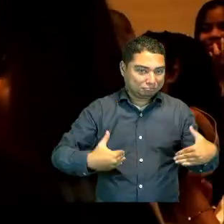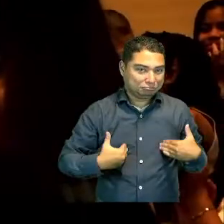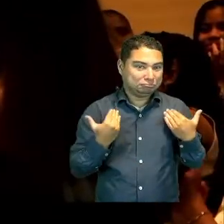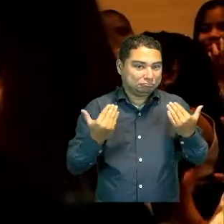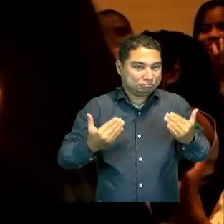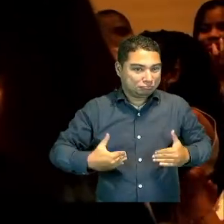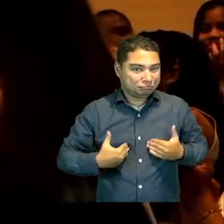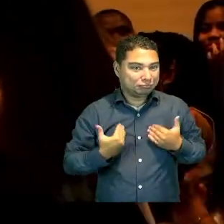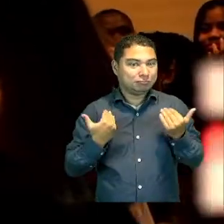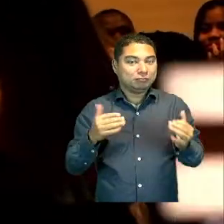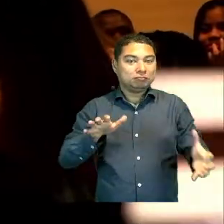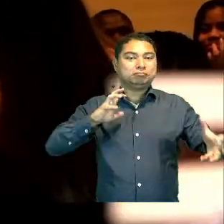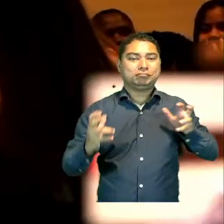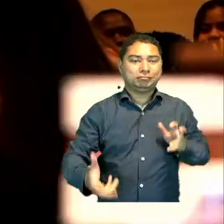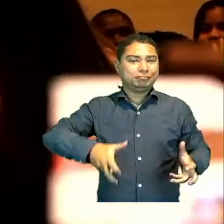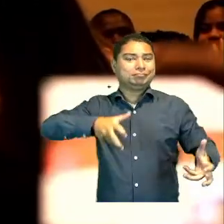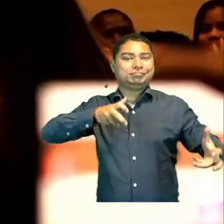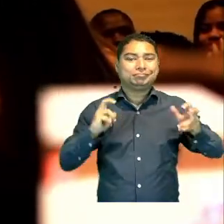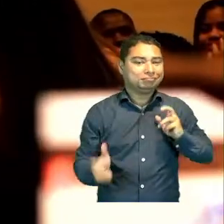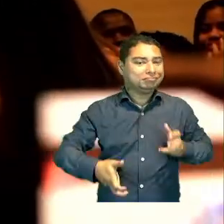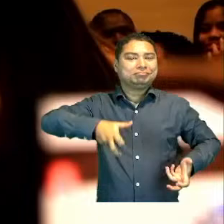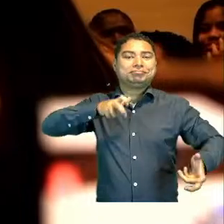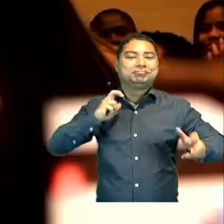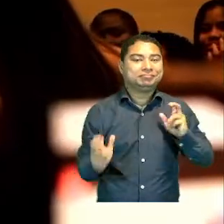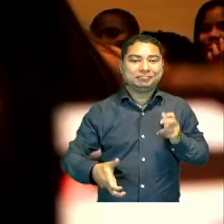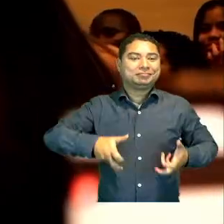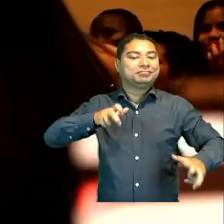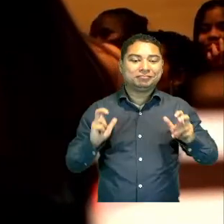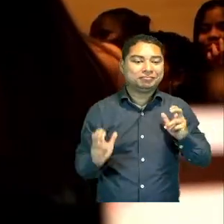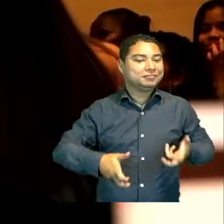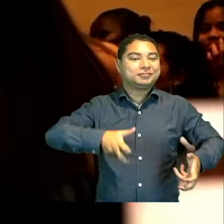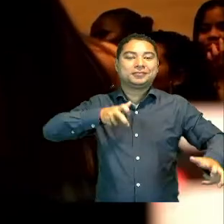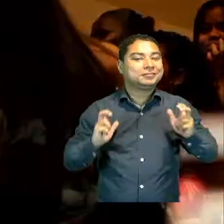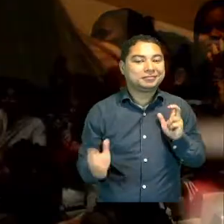Con música y alegría. With music and joy.